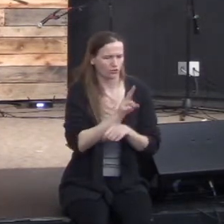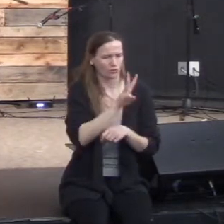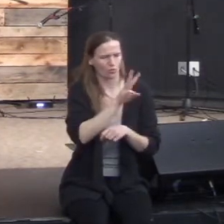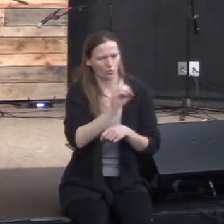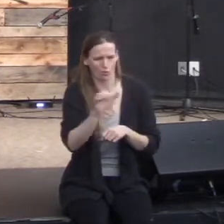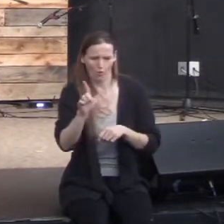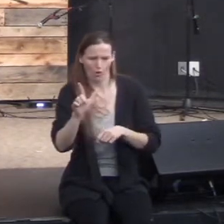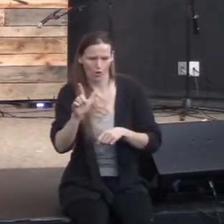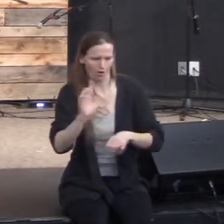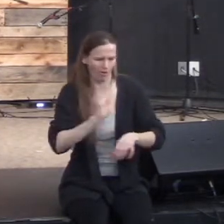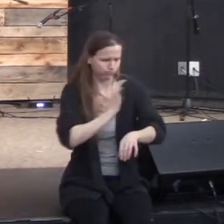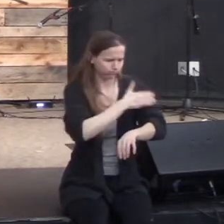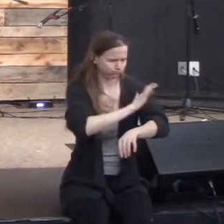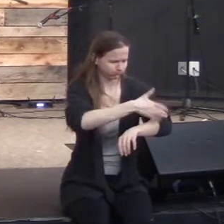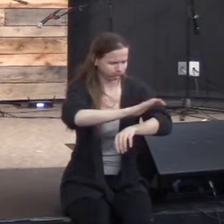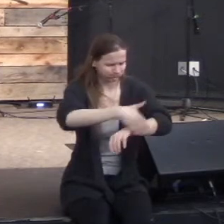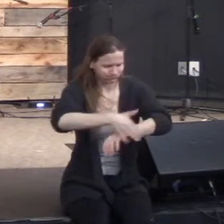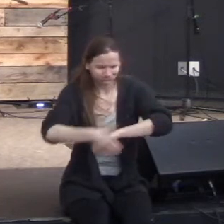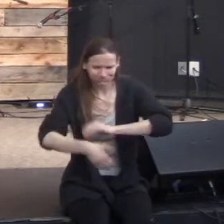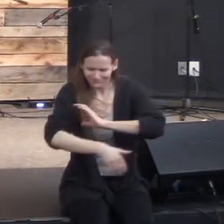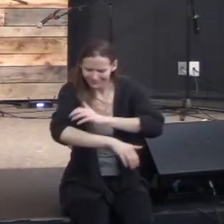son!